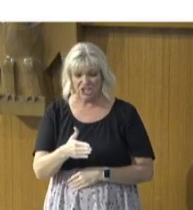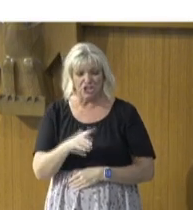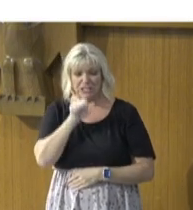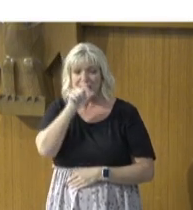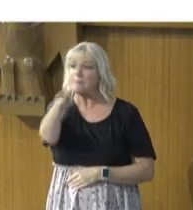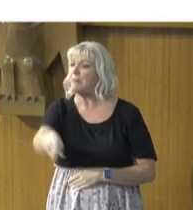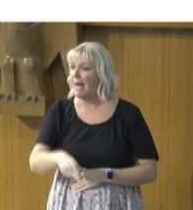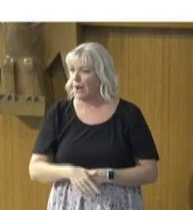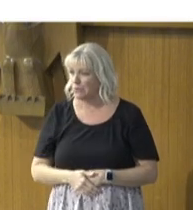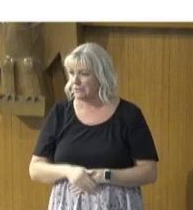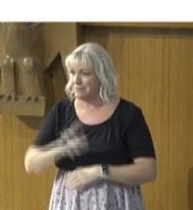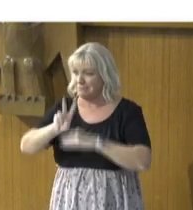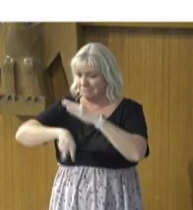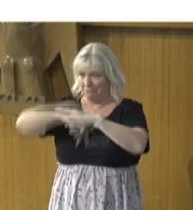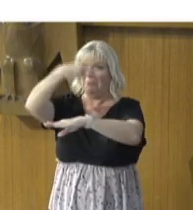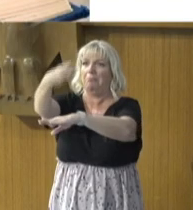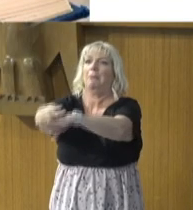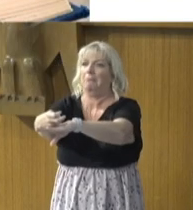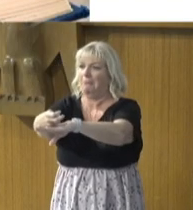upon the dry land.